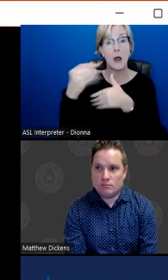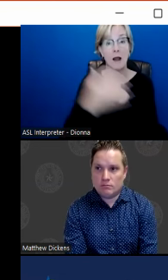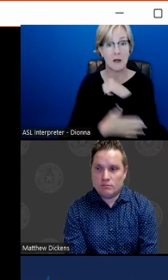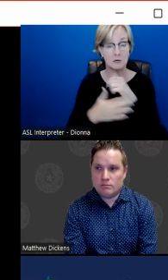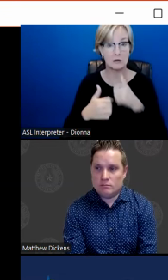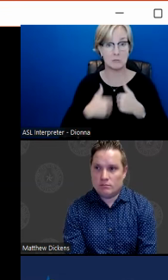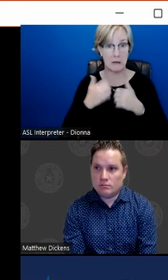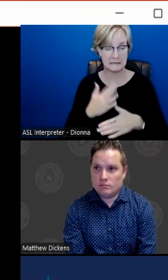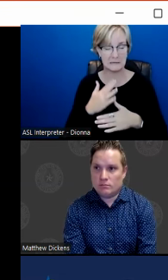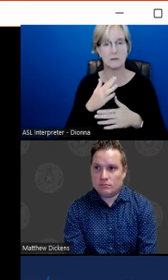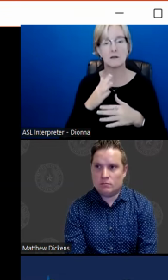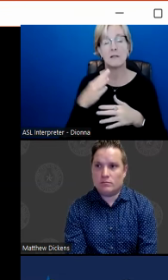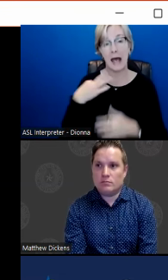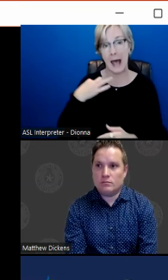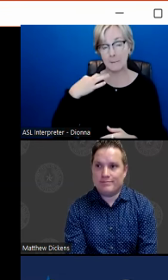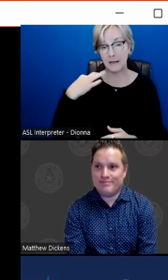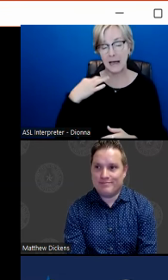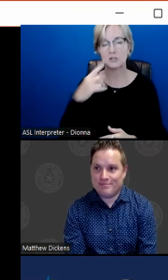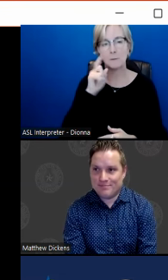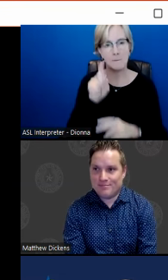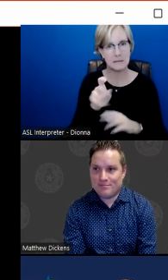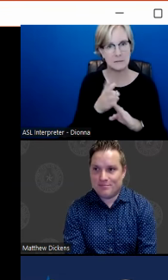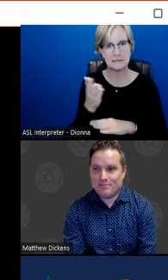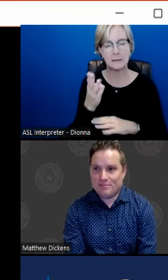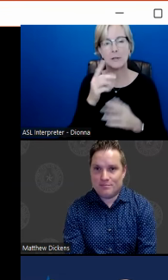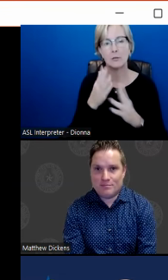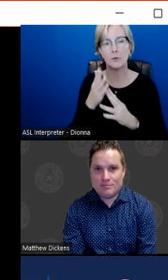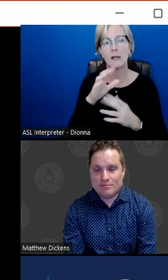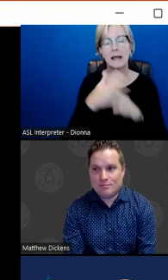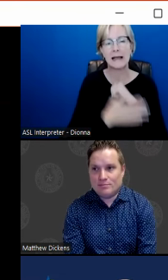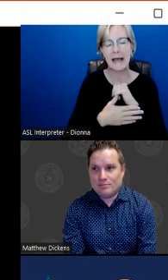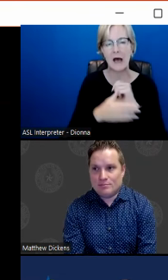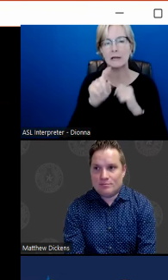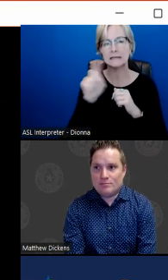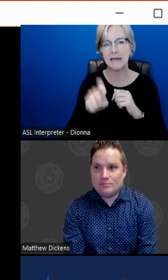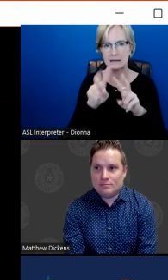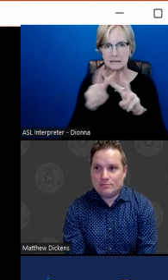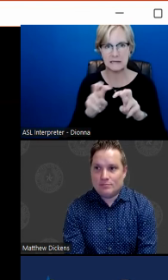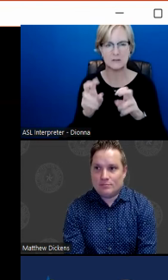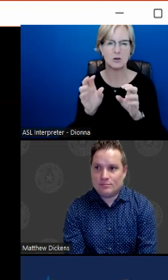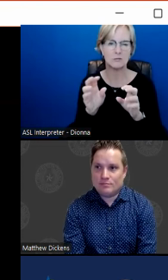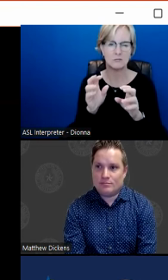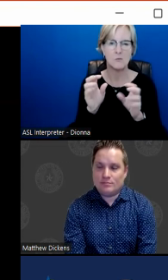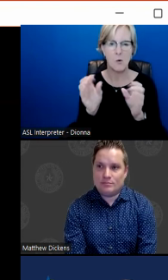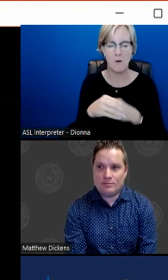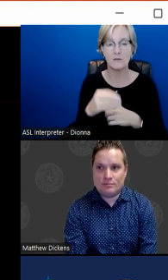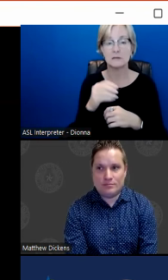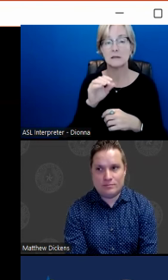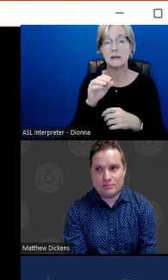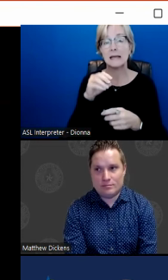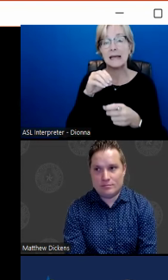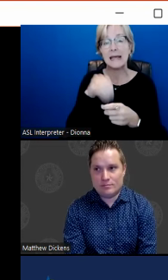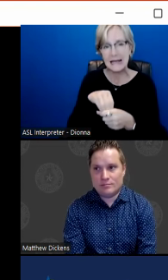the application for disabled parking placards must be submitted through the county tax assessor collector's office in which the applicant is seeking